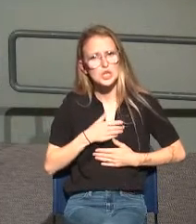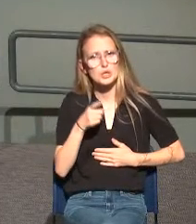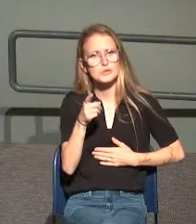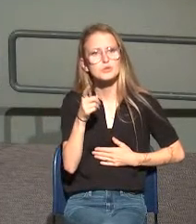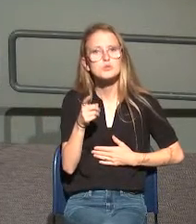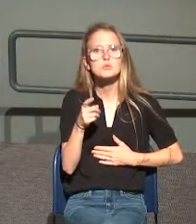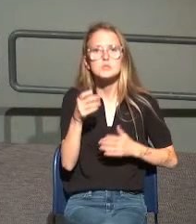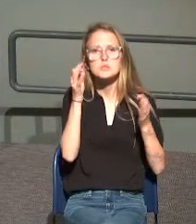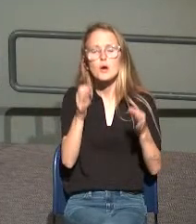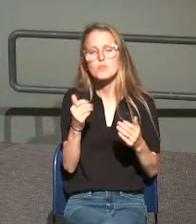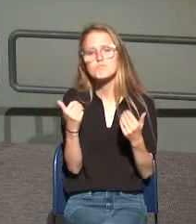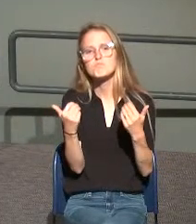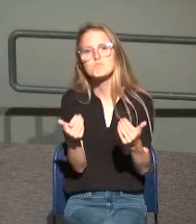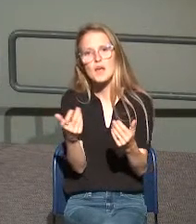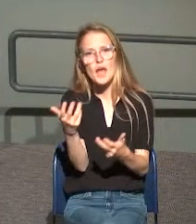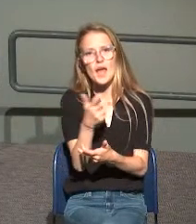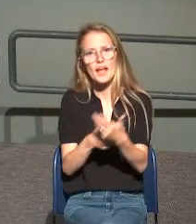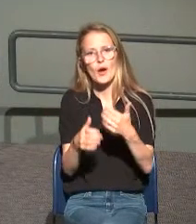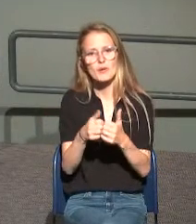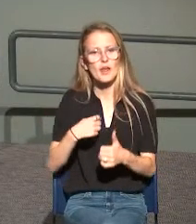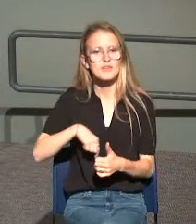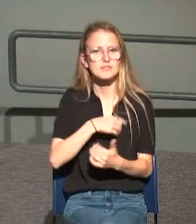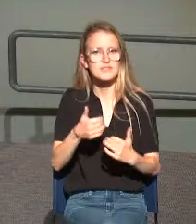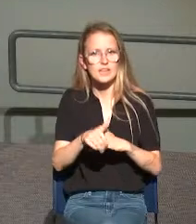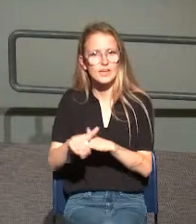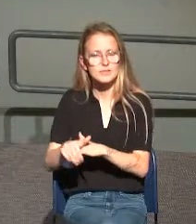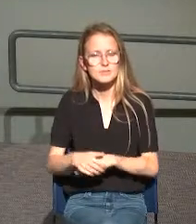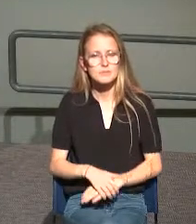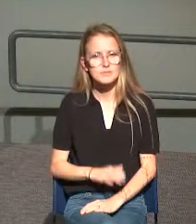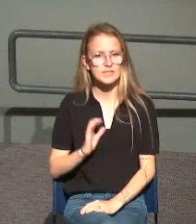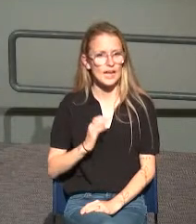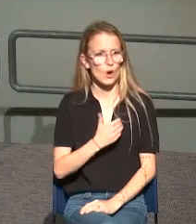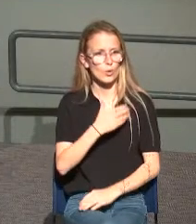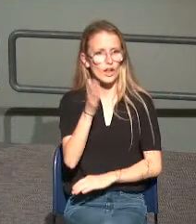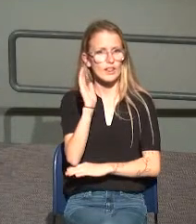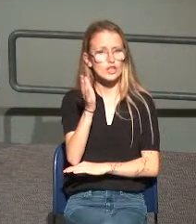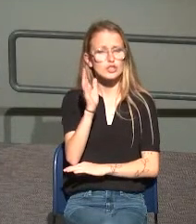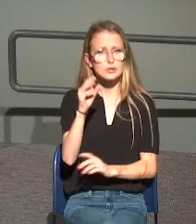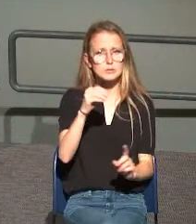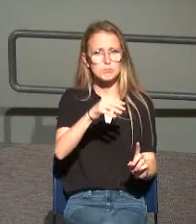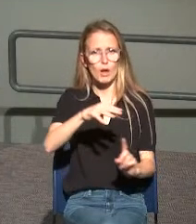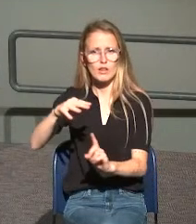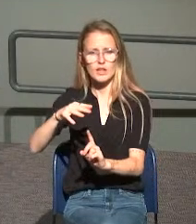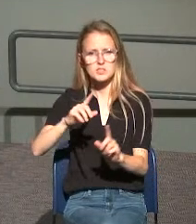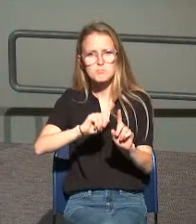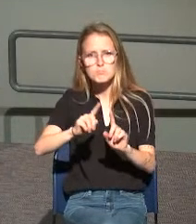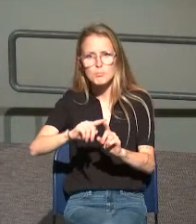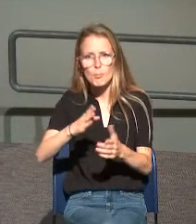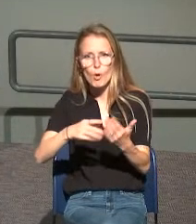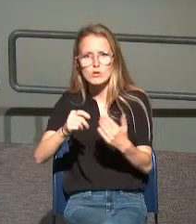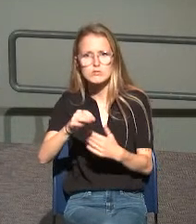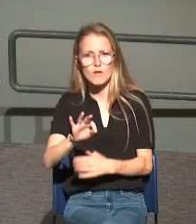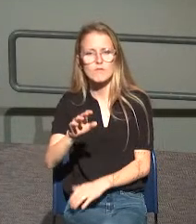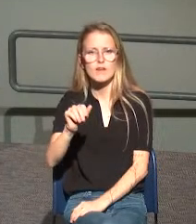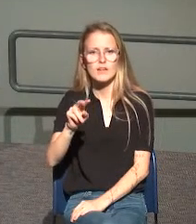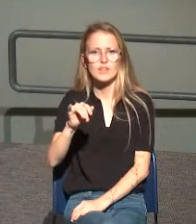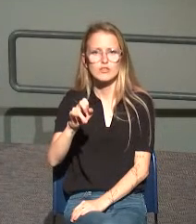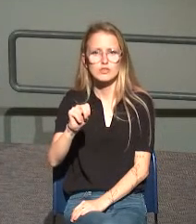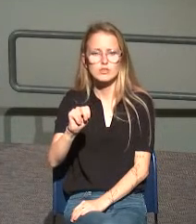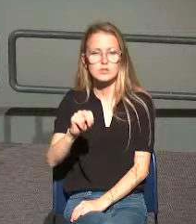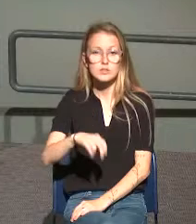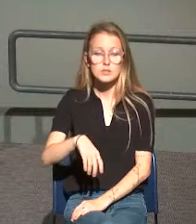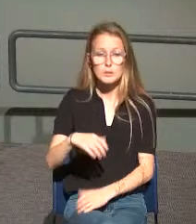us. The Aviation Adventures Lecture spotlights all aspects of aviation, from military flight